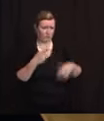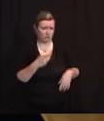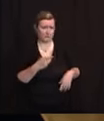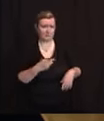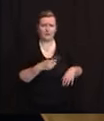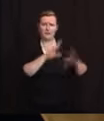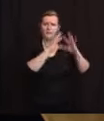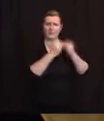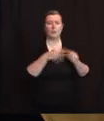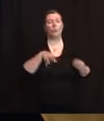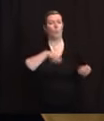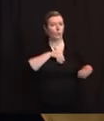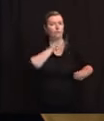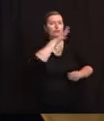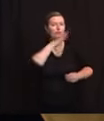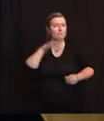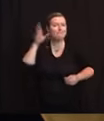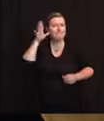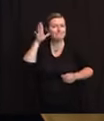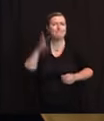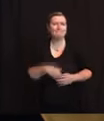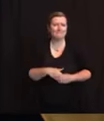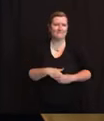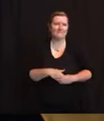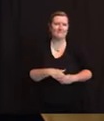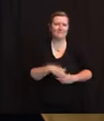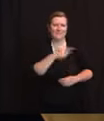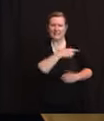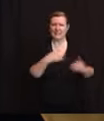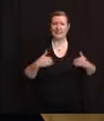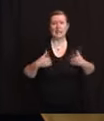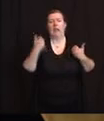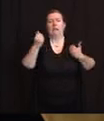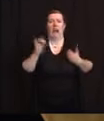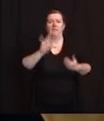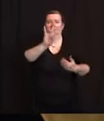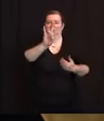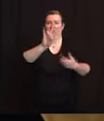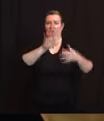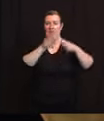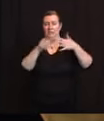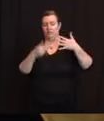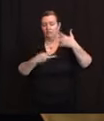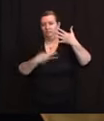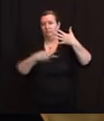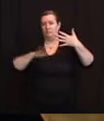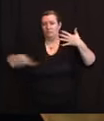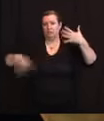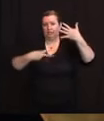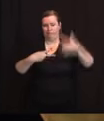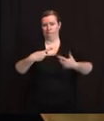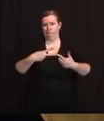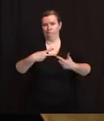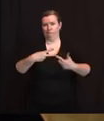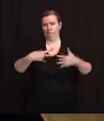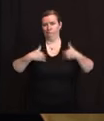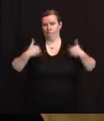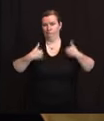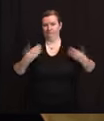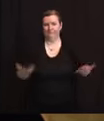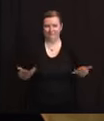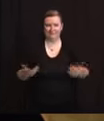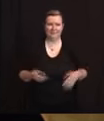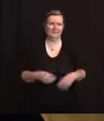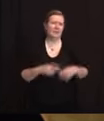you think of Rowdy, the youngest of 7, phenomenal family, which I would simply describe as salt of the earth,